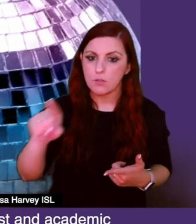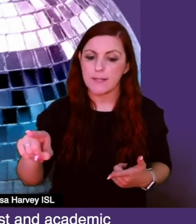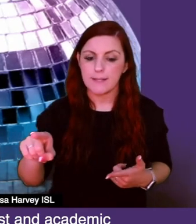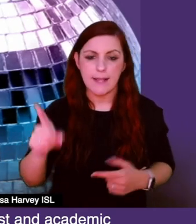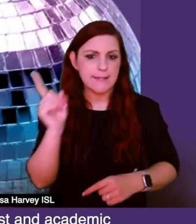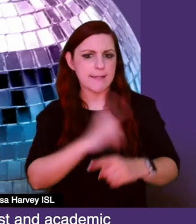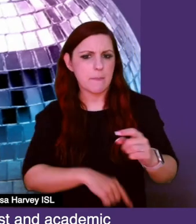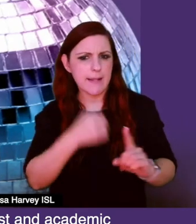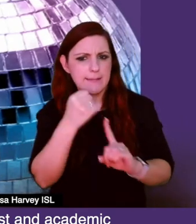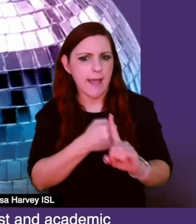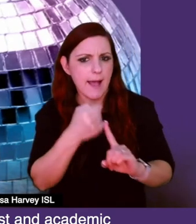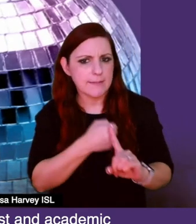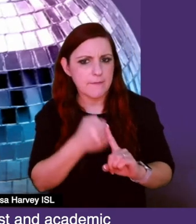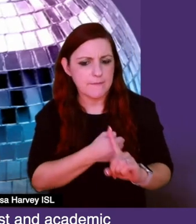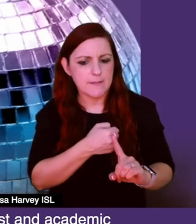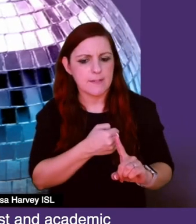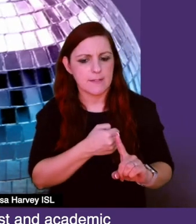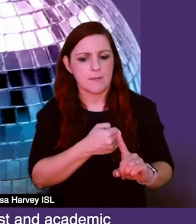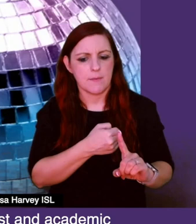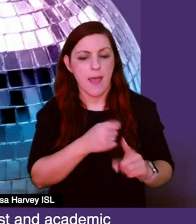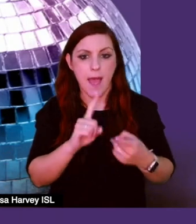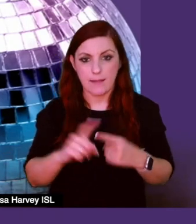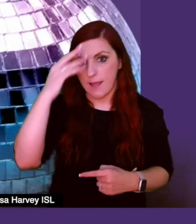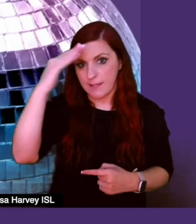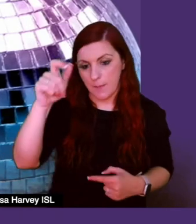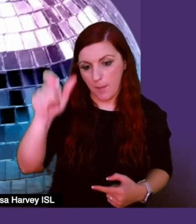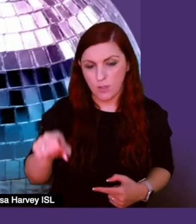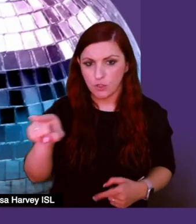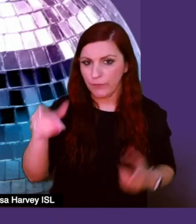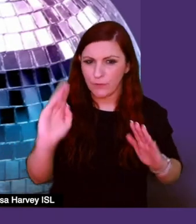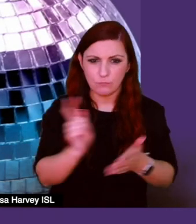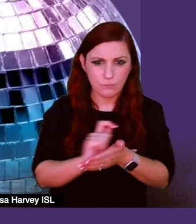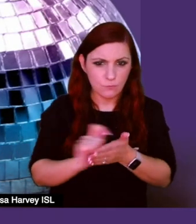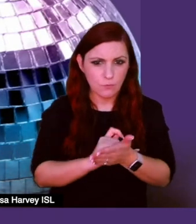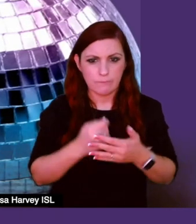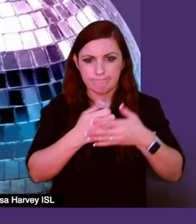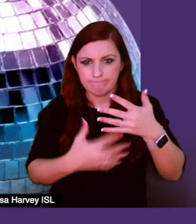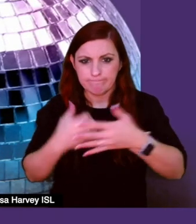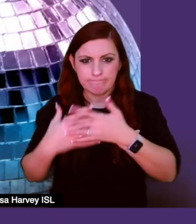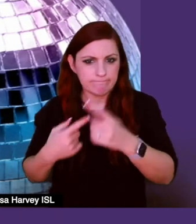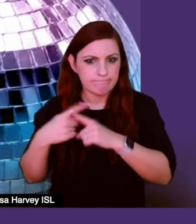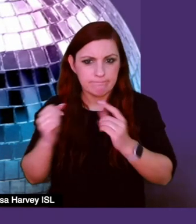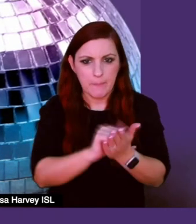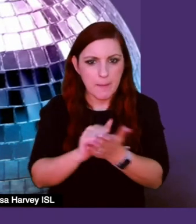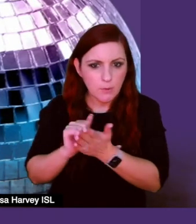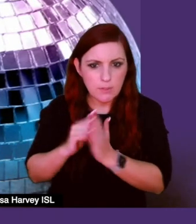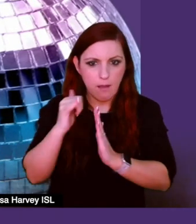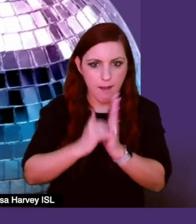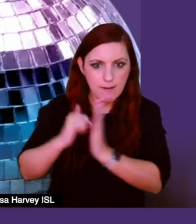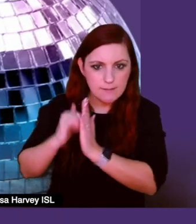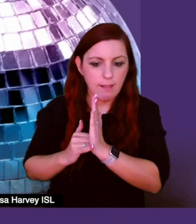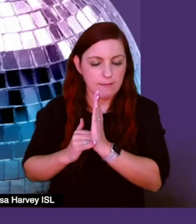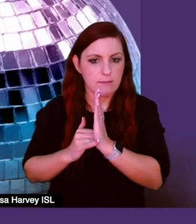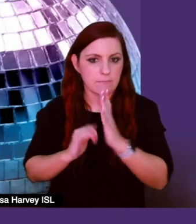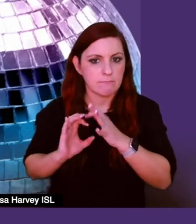a disability activist and academic, and has written countless papers and